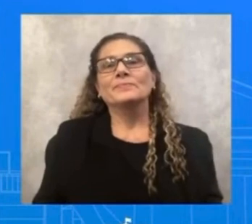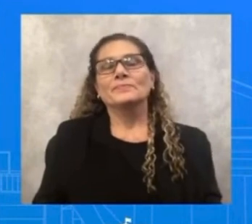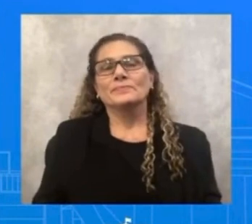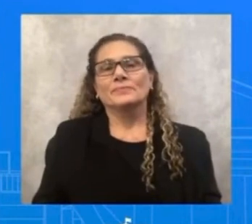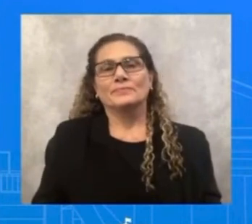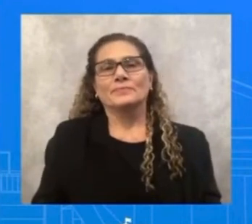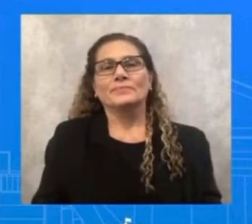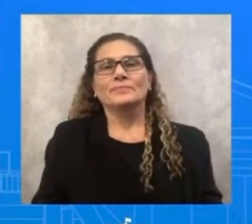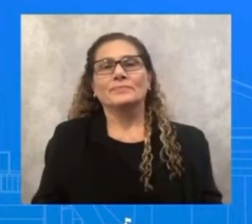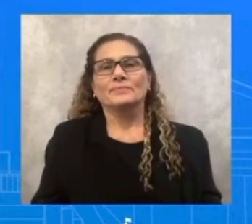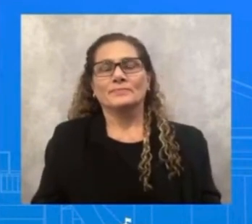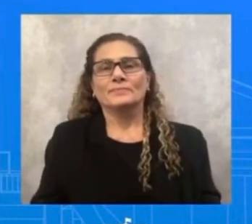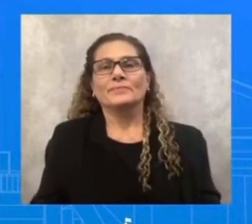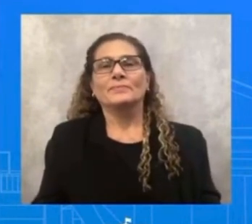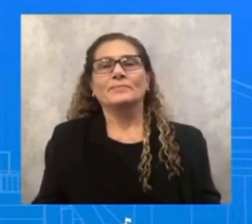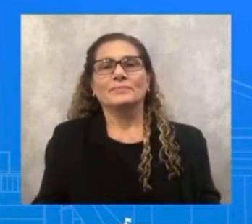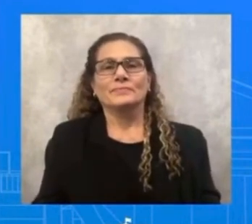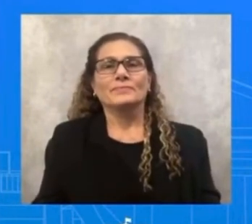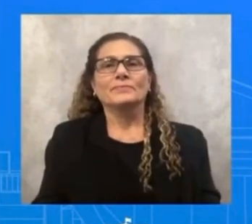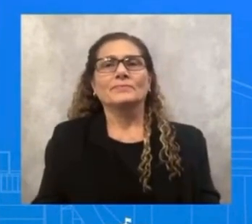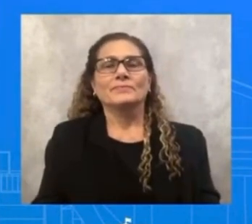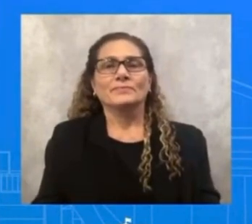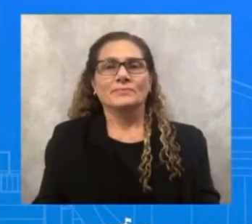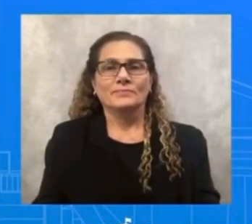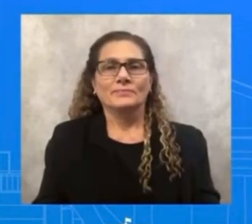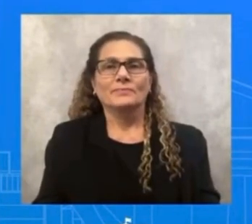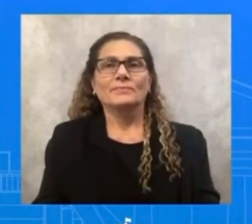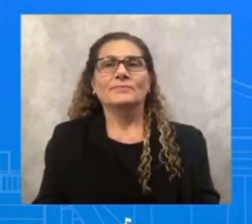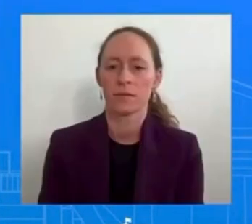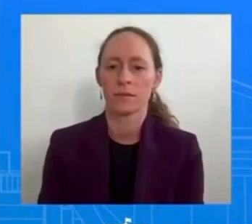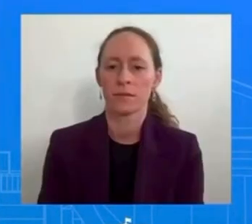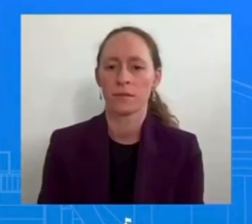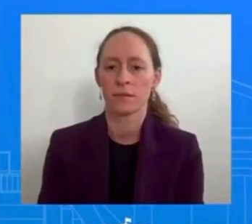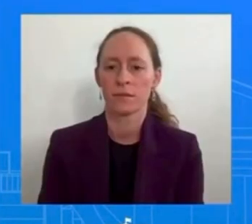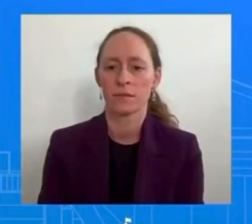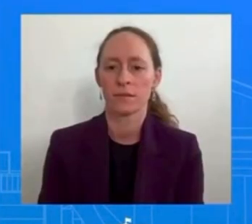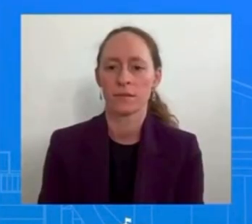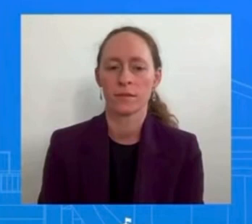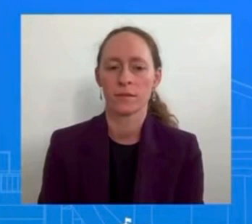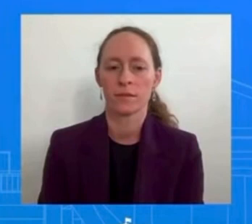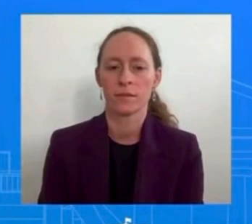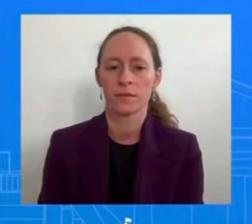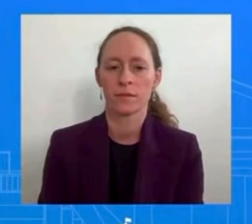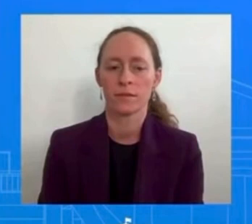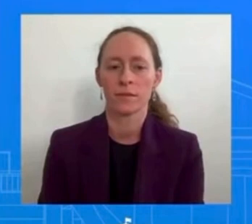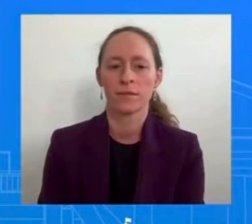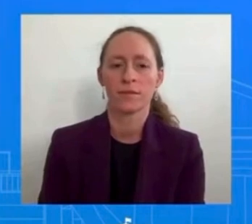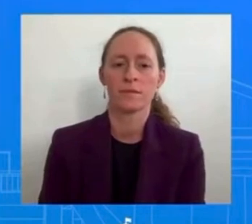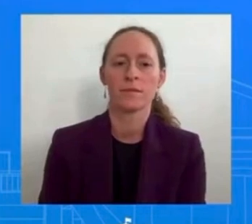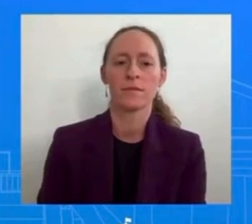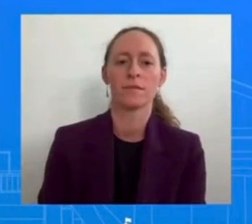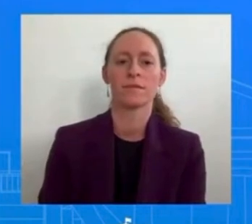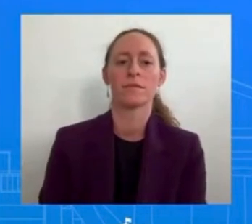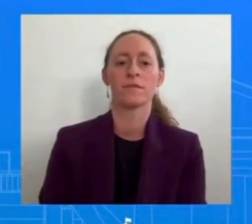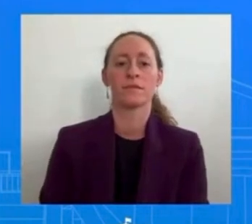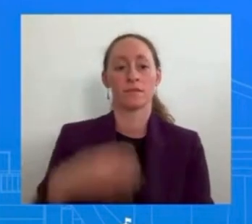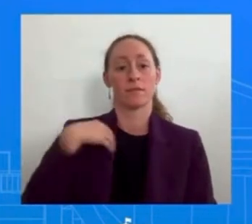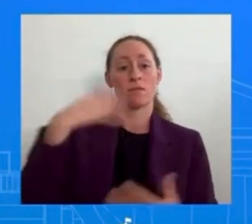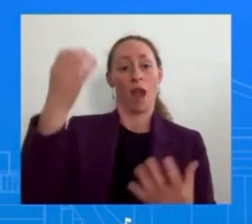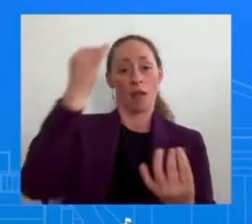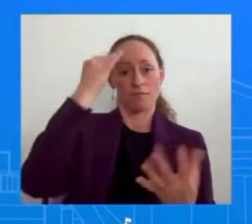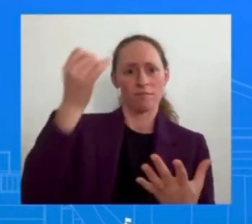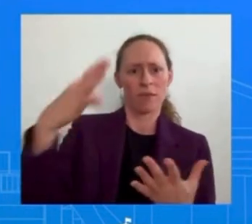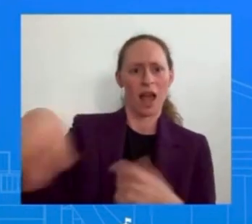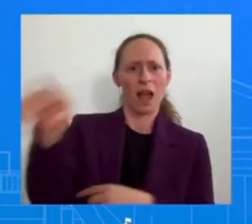All right, thank you guys. I just want to add, you know, many people ask what Binomics is, and this is it, right? This is a